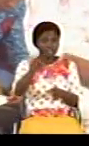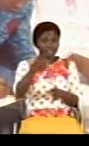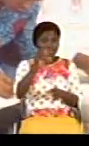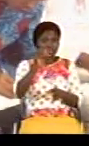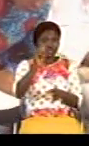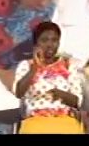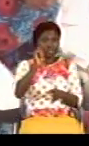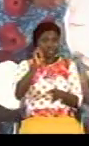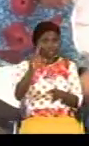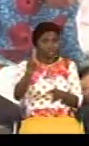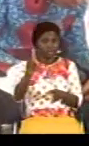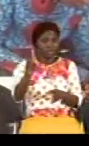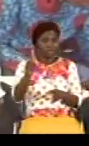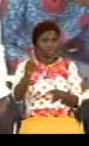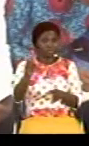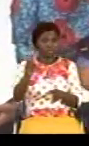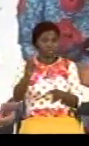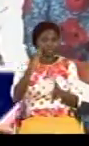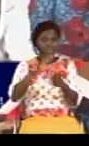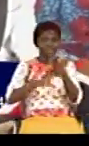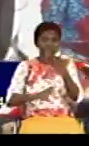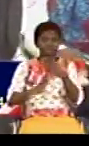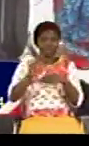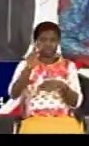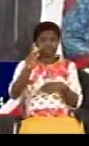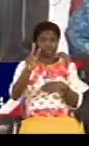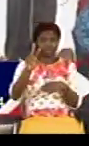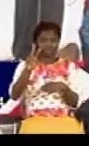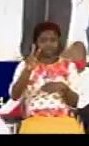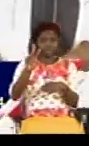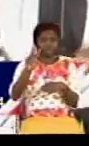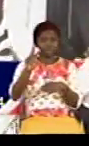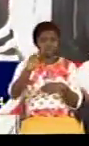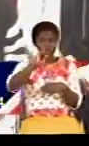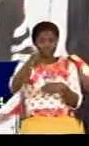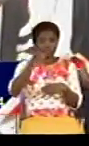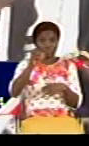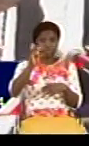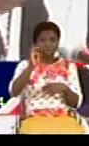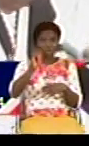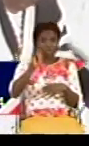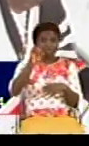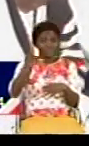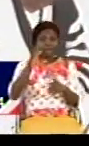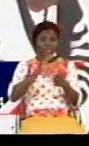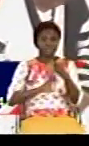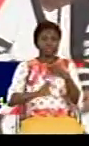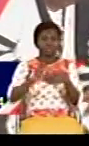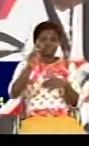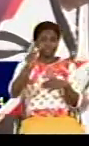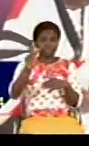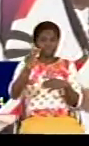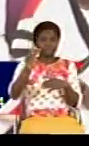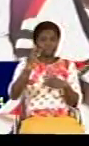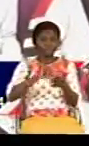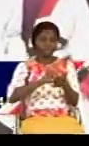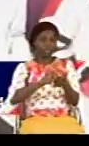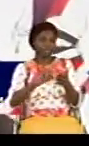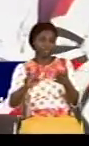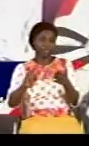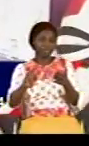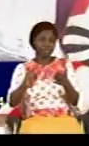Joel chapter 2. In Joel chapter 2, I read from verse